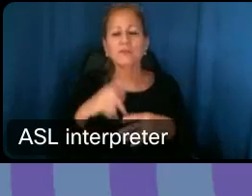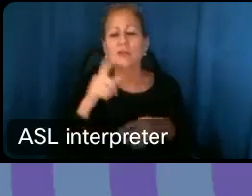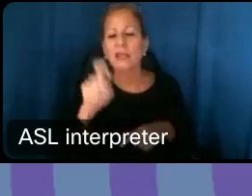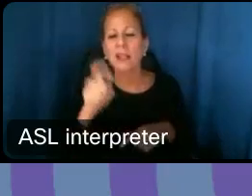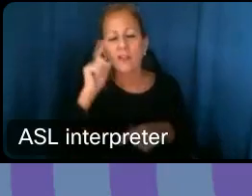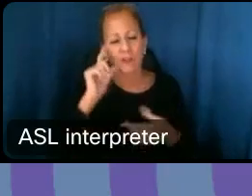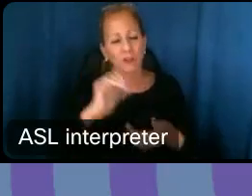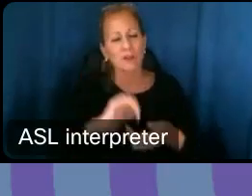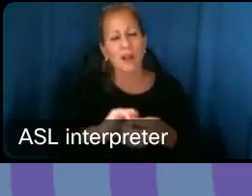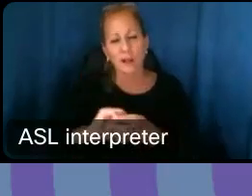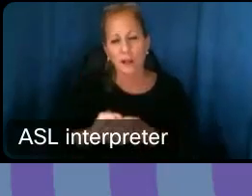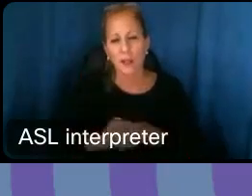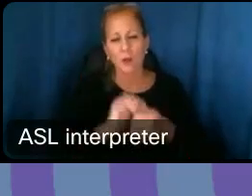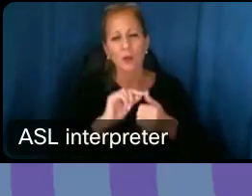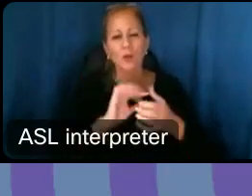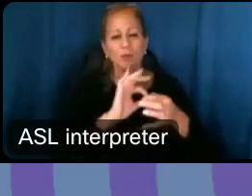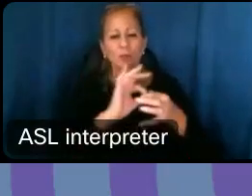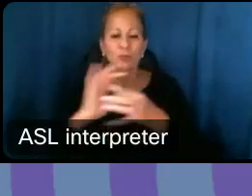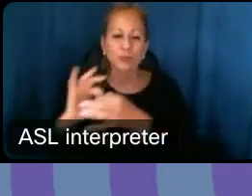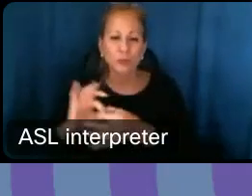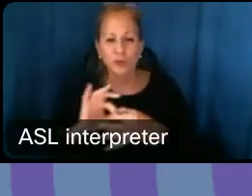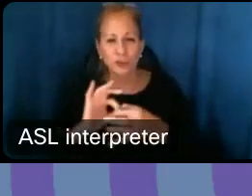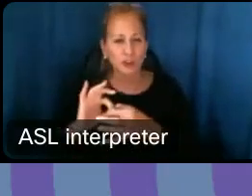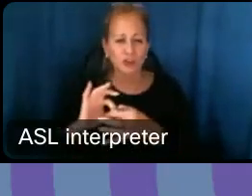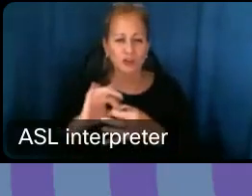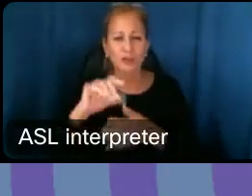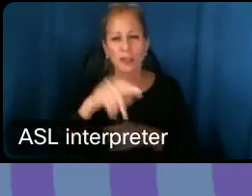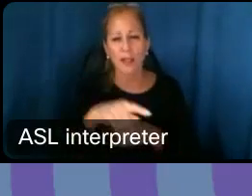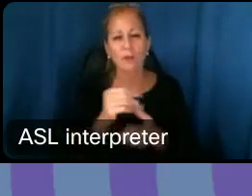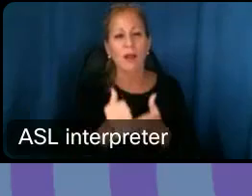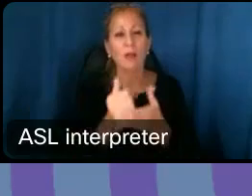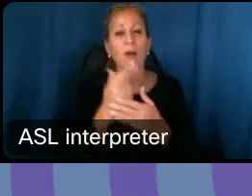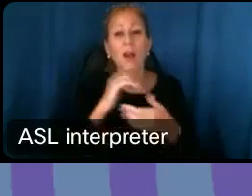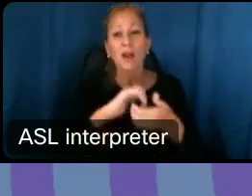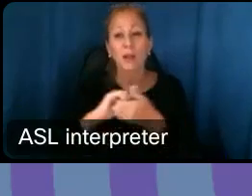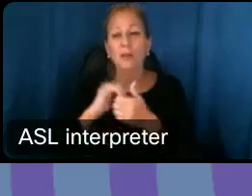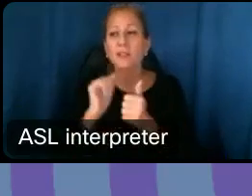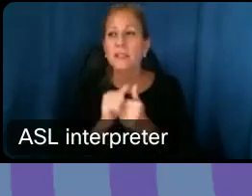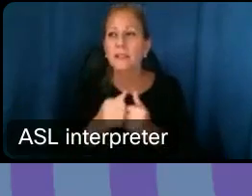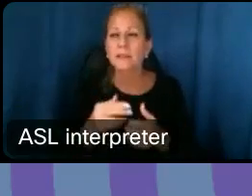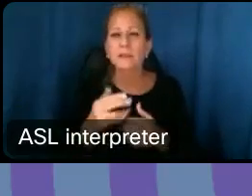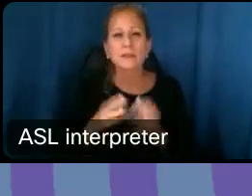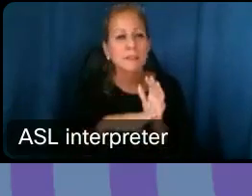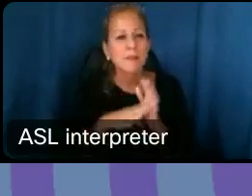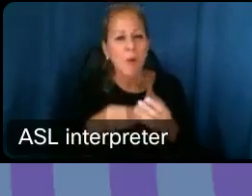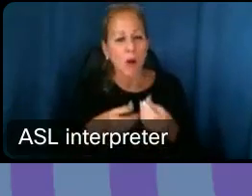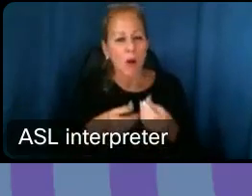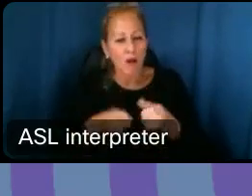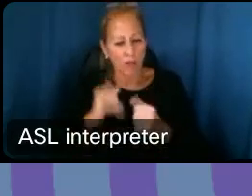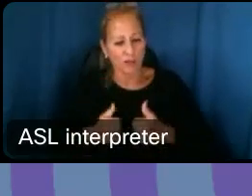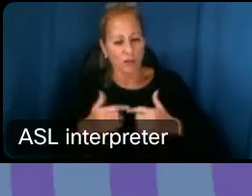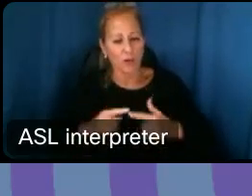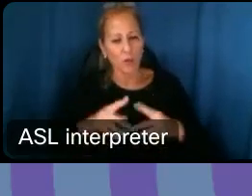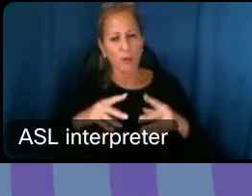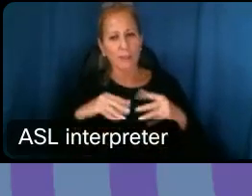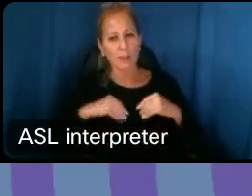for collaboration to bridge the gap to help. Collaboration can build confidence for the survivor to accept